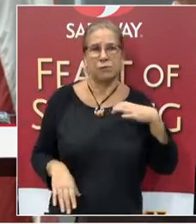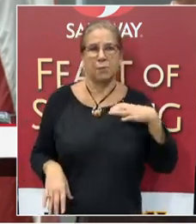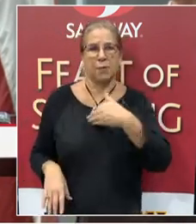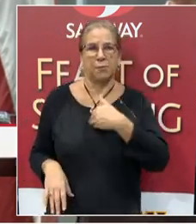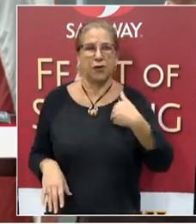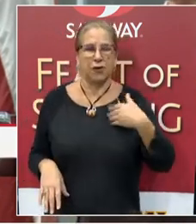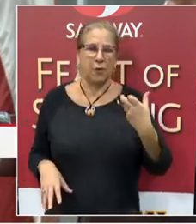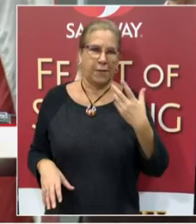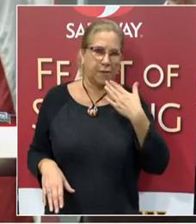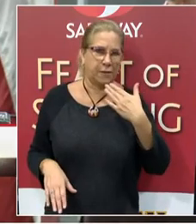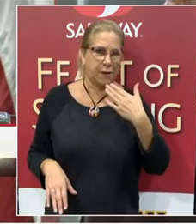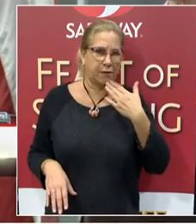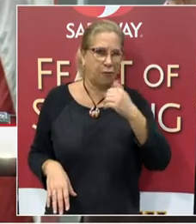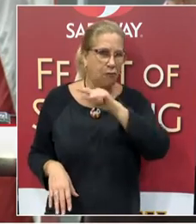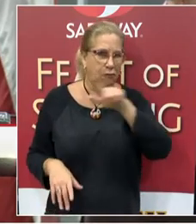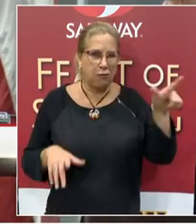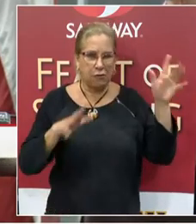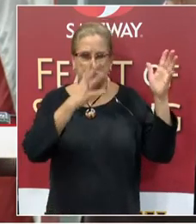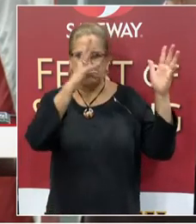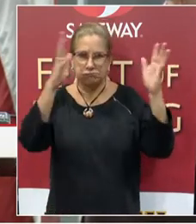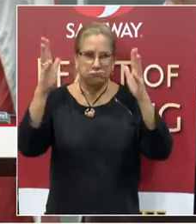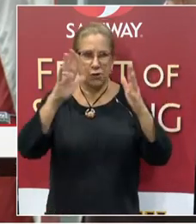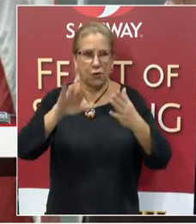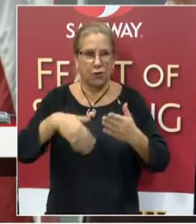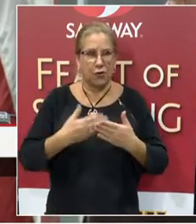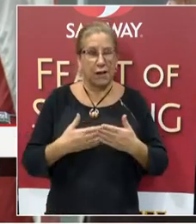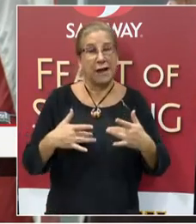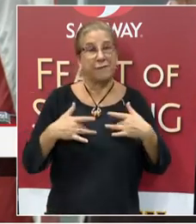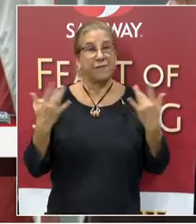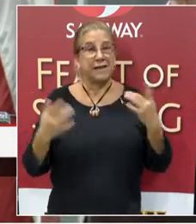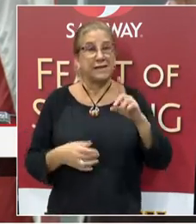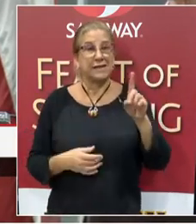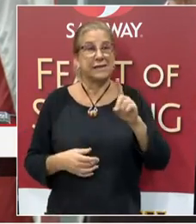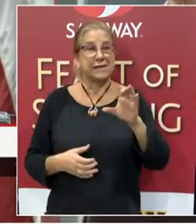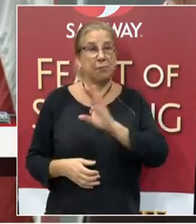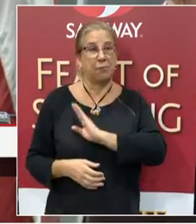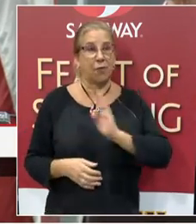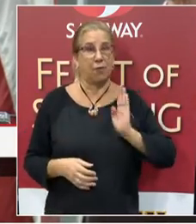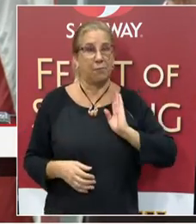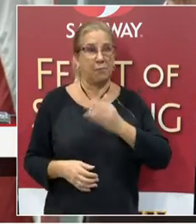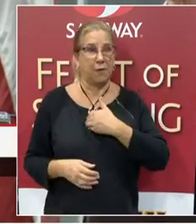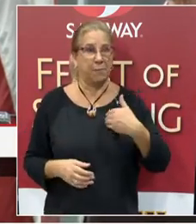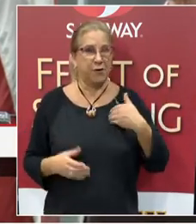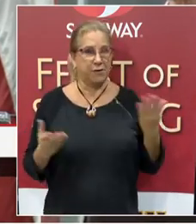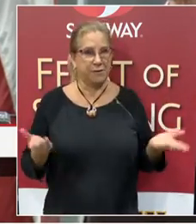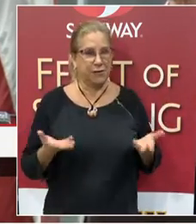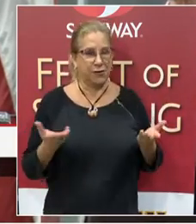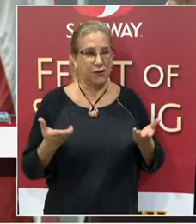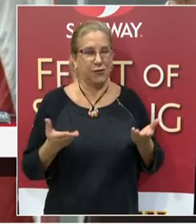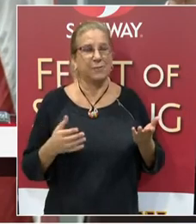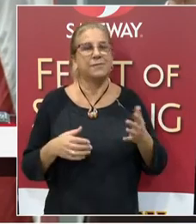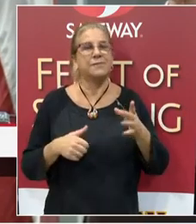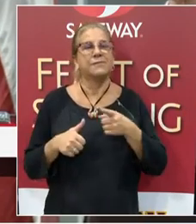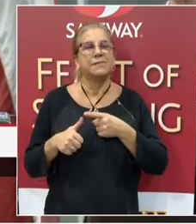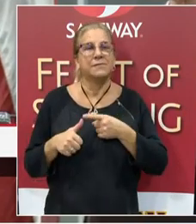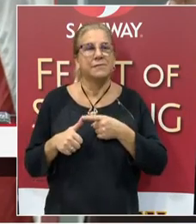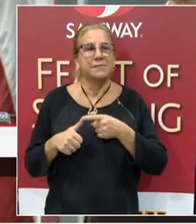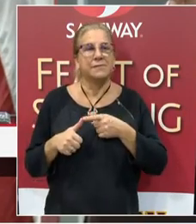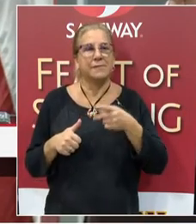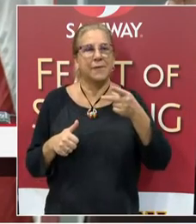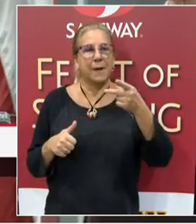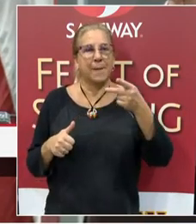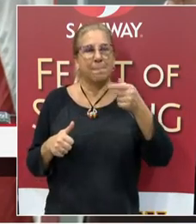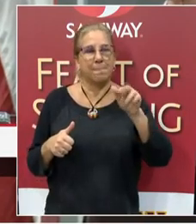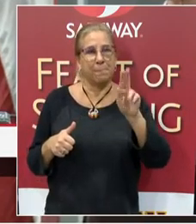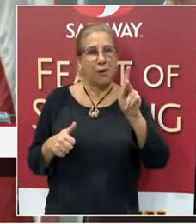Members of the Events DC Board, Reverend Dr. George Parks Jr., thank you for that prayer. L.A. Young featuring